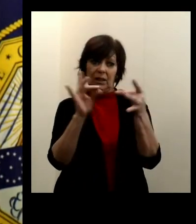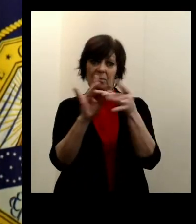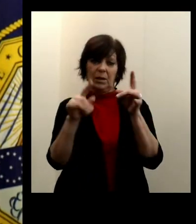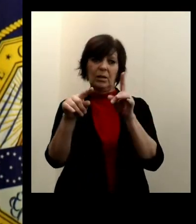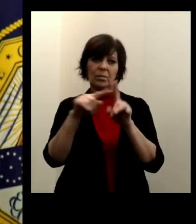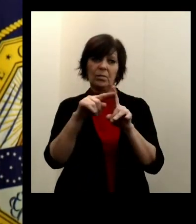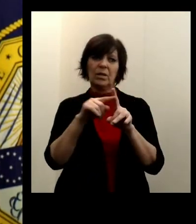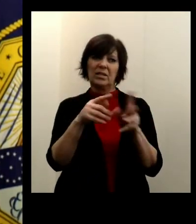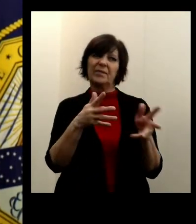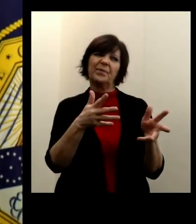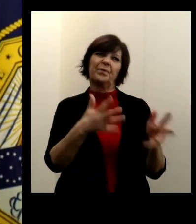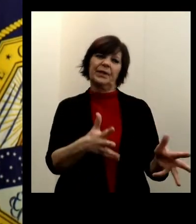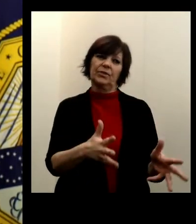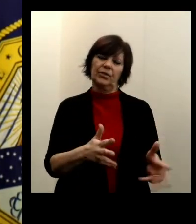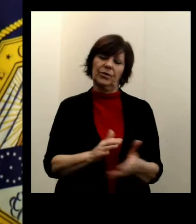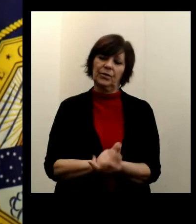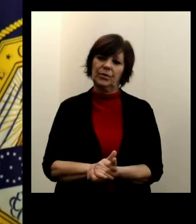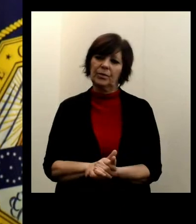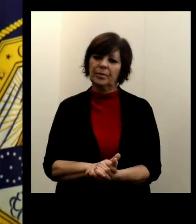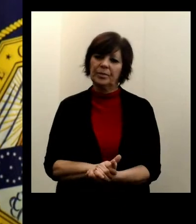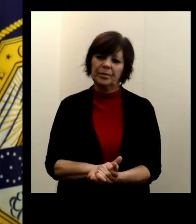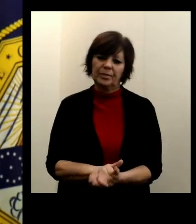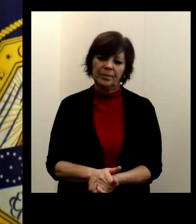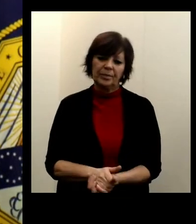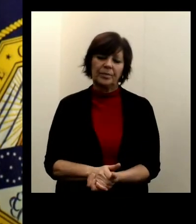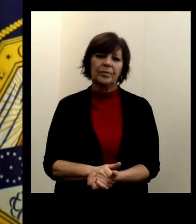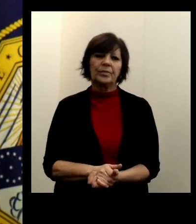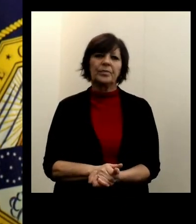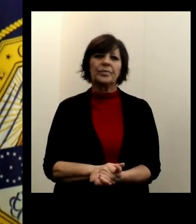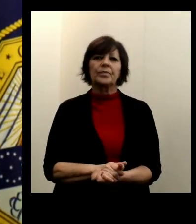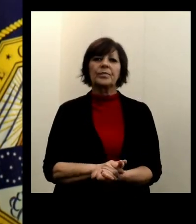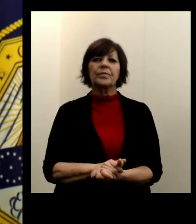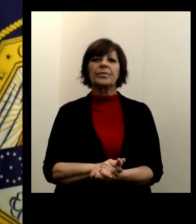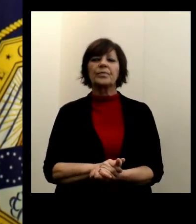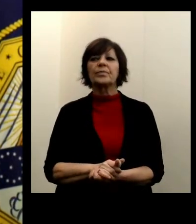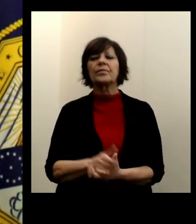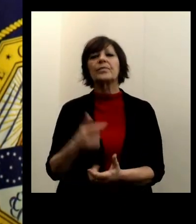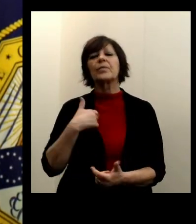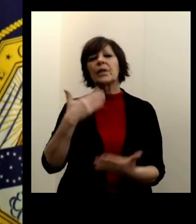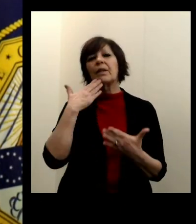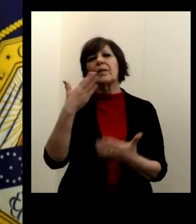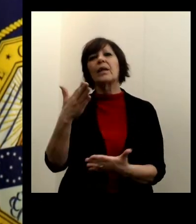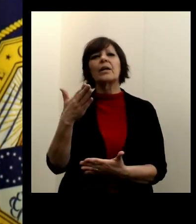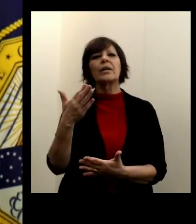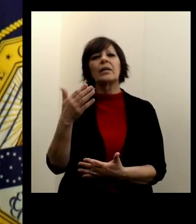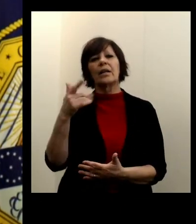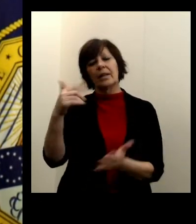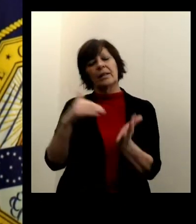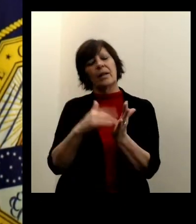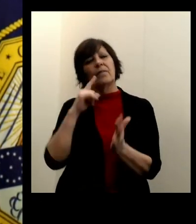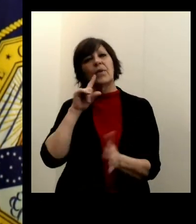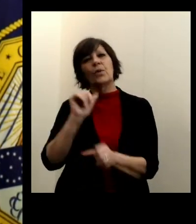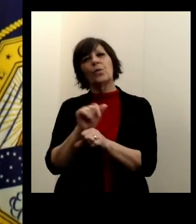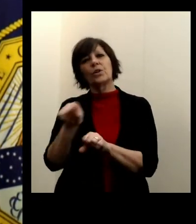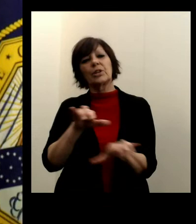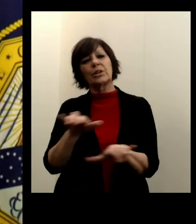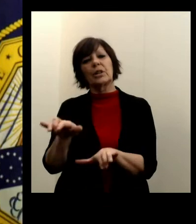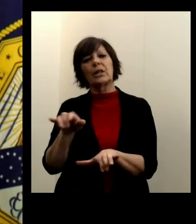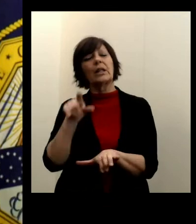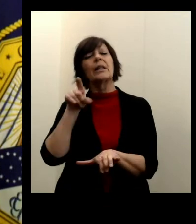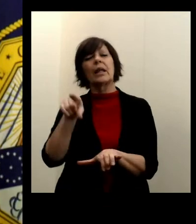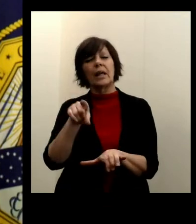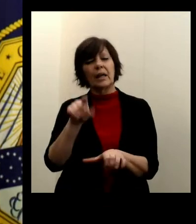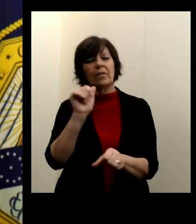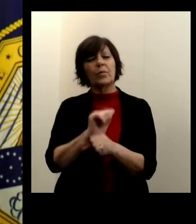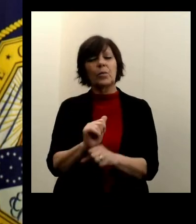and thanking the members of the Department of Health staff, as well as our good doctor, for the work they've done, because I see what they do, and they've worked tremendously